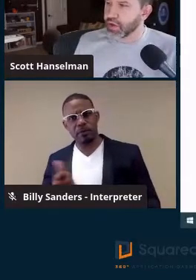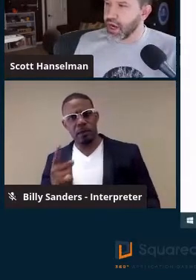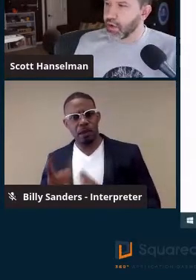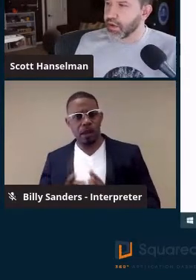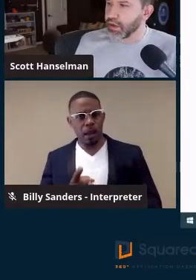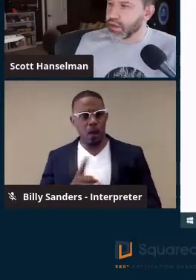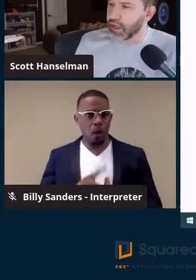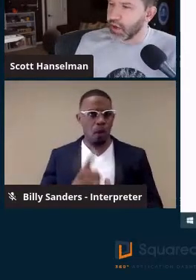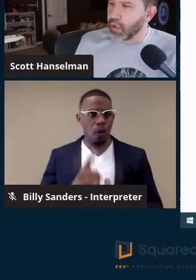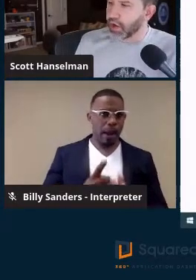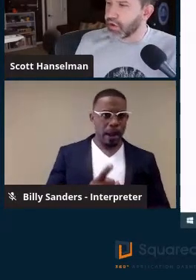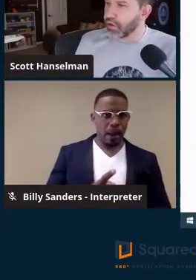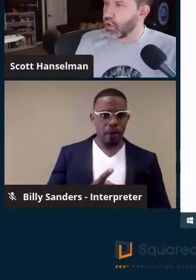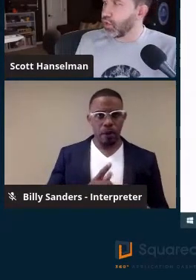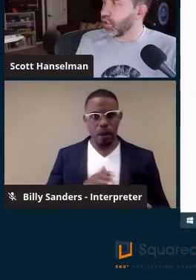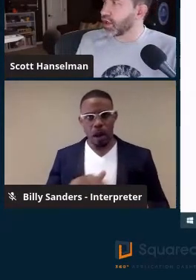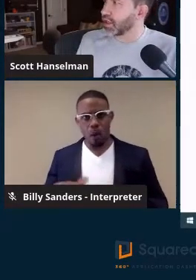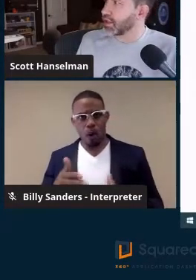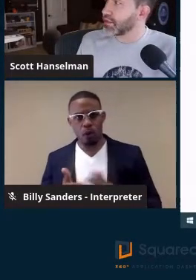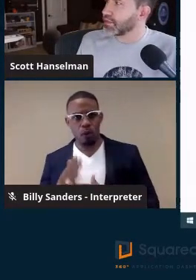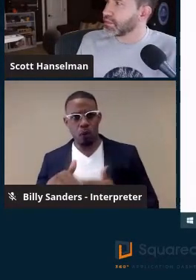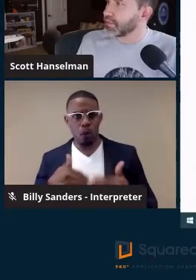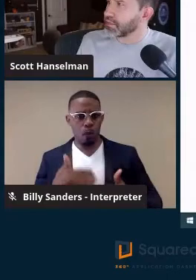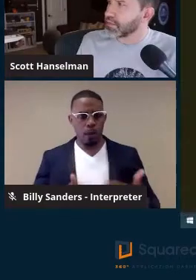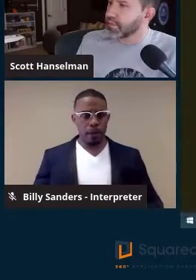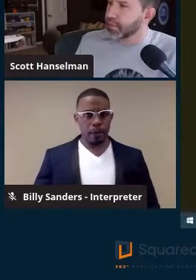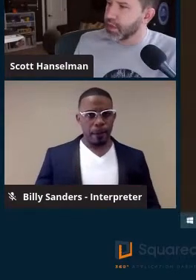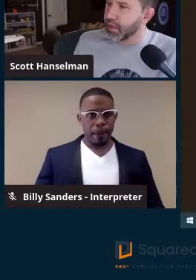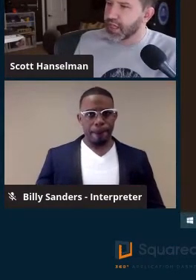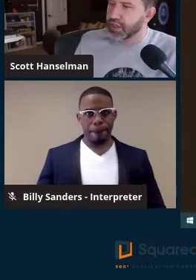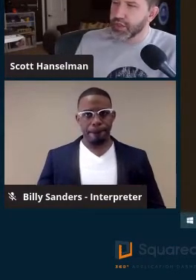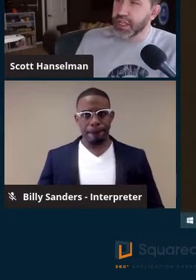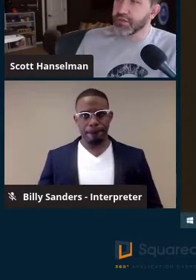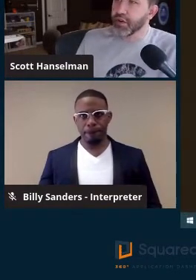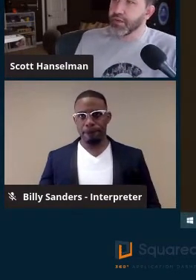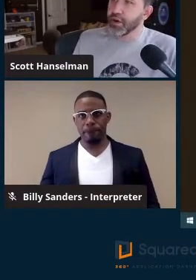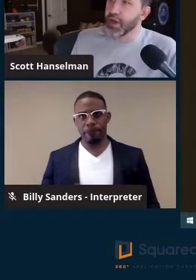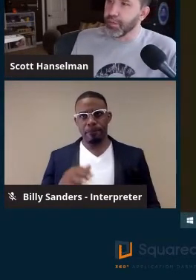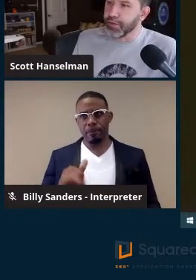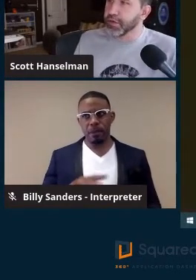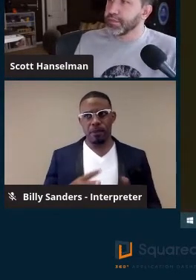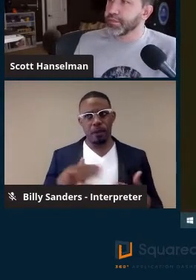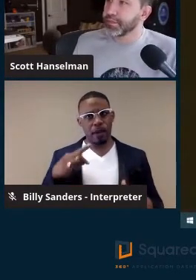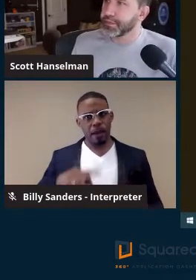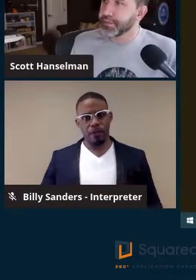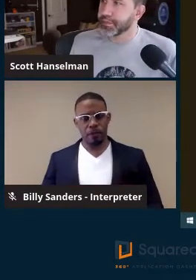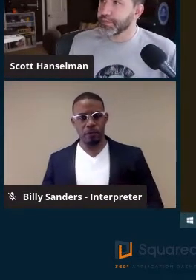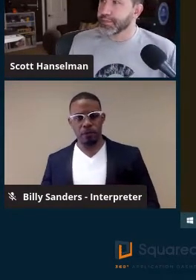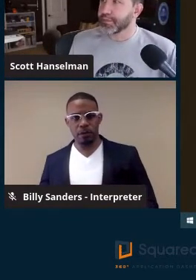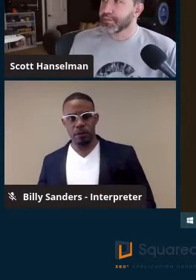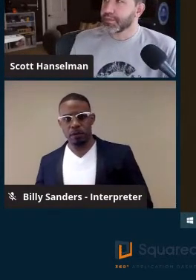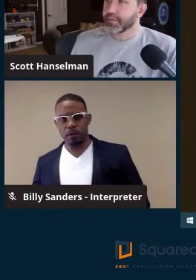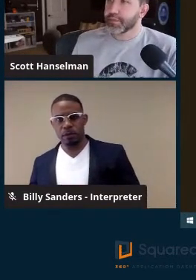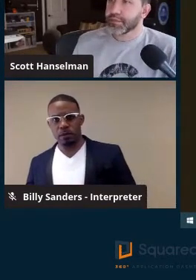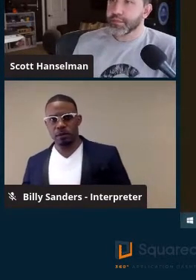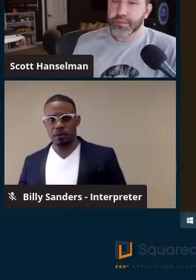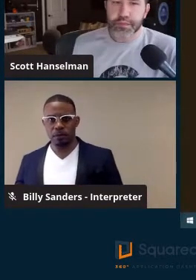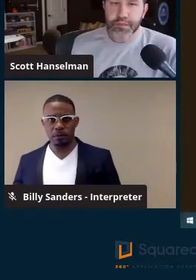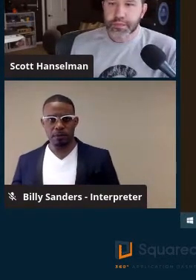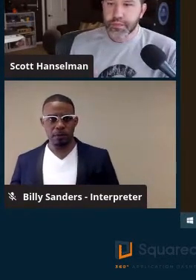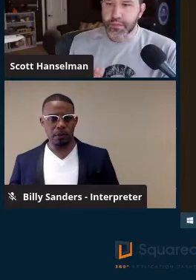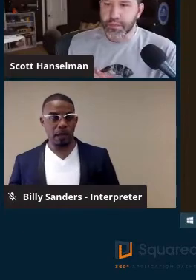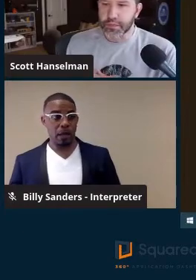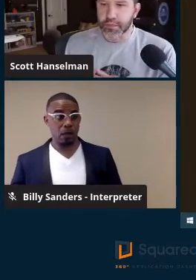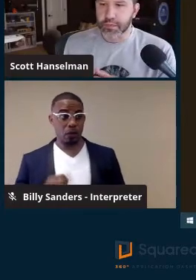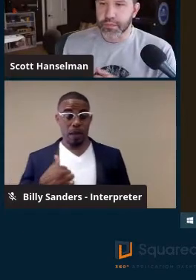hours or an hour, and I walk you through the whole process. Oh, that's very, very helpful. And so I